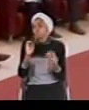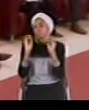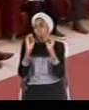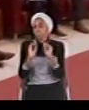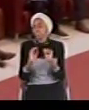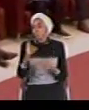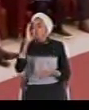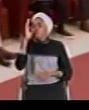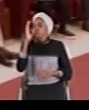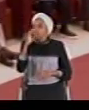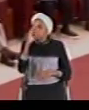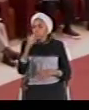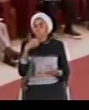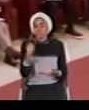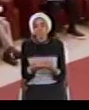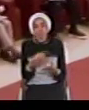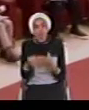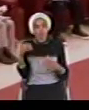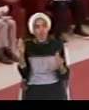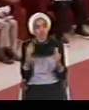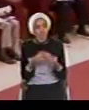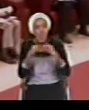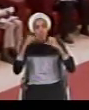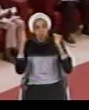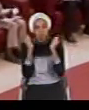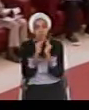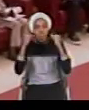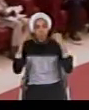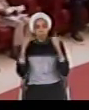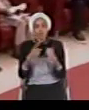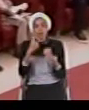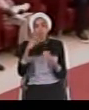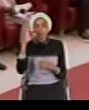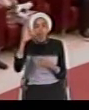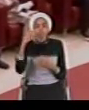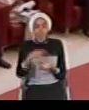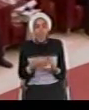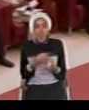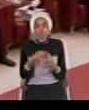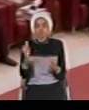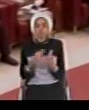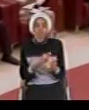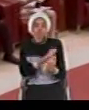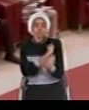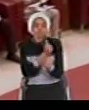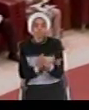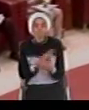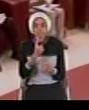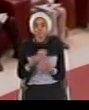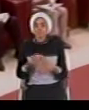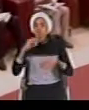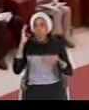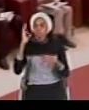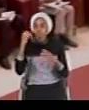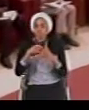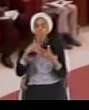in power. You will preach the gospel with authority. You will preach the gospel with mighty